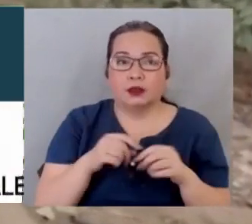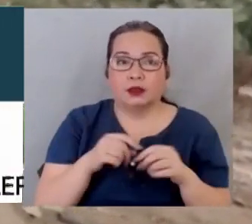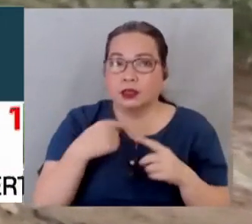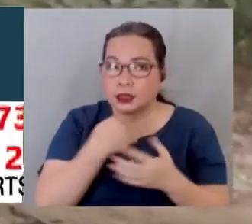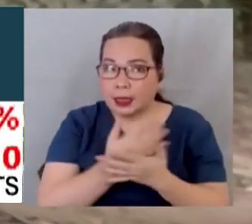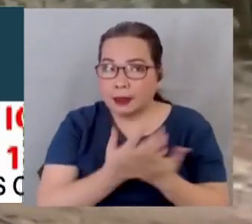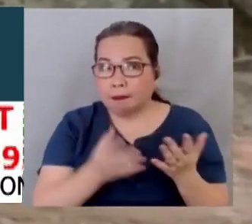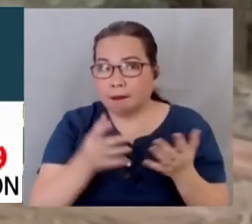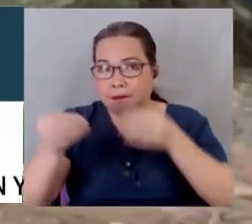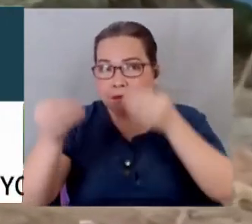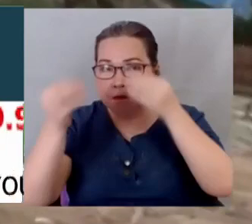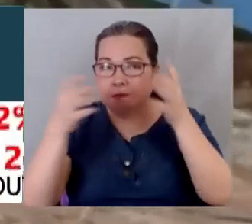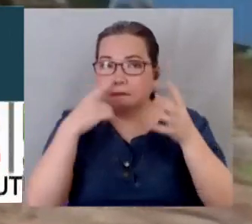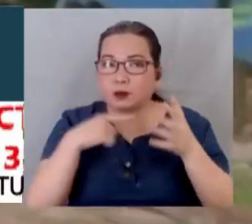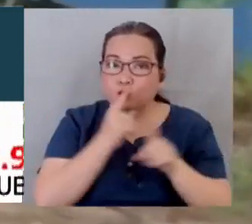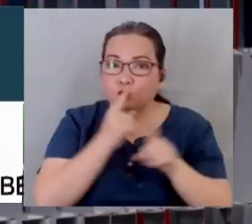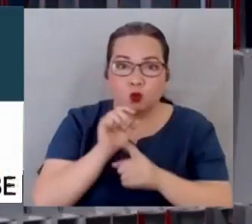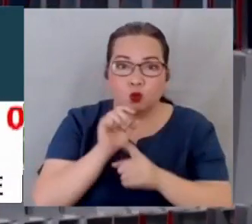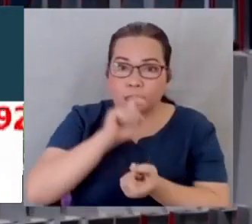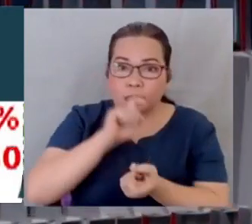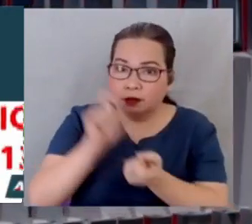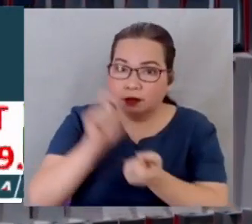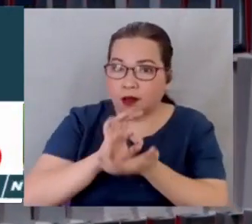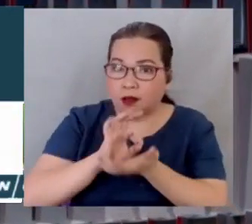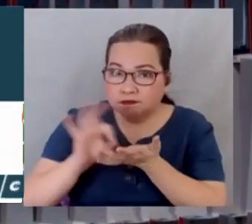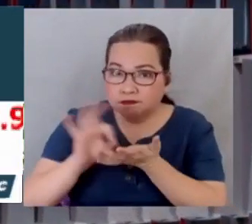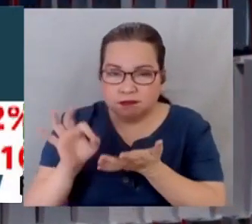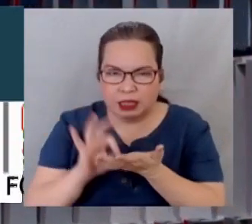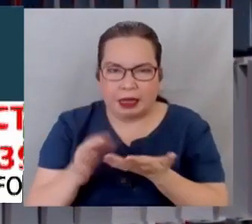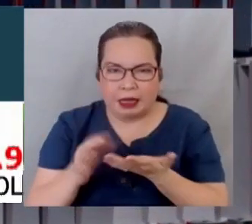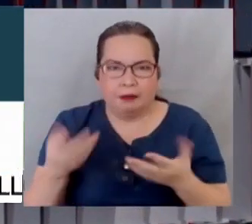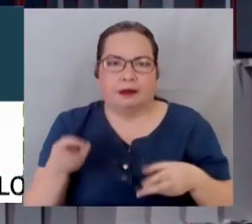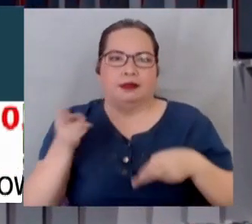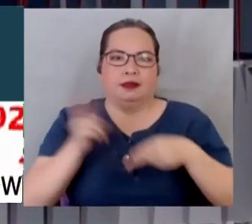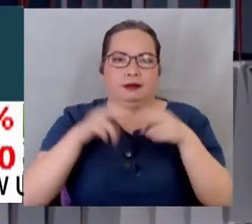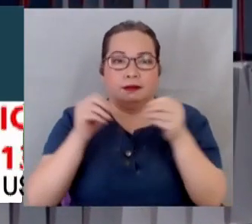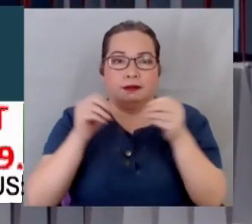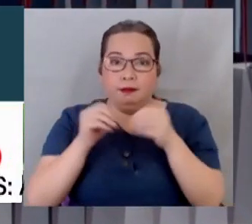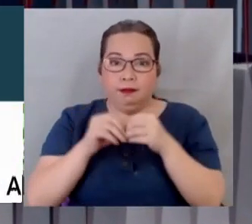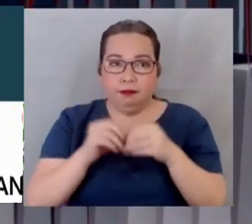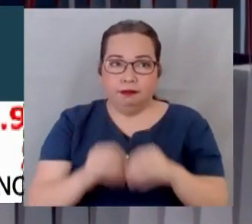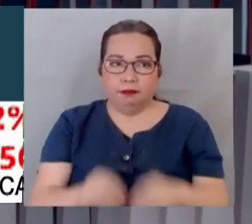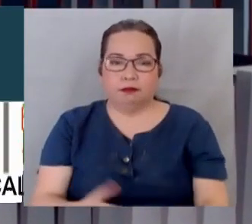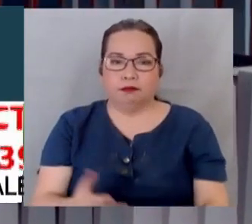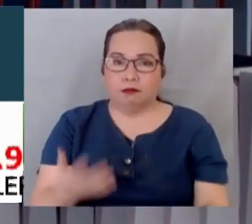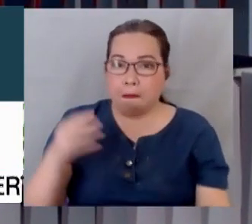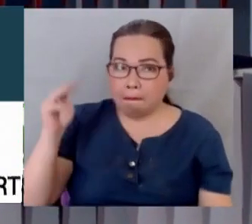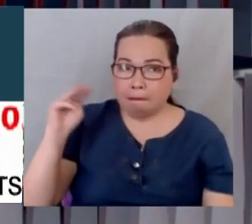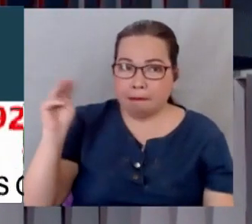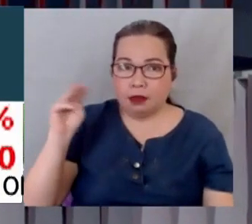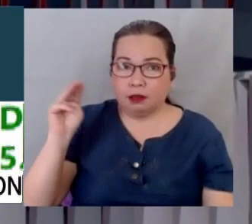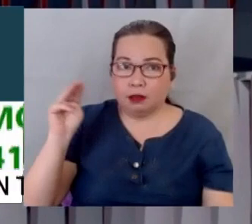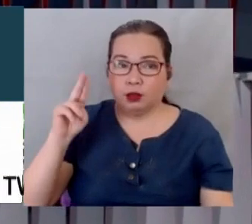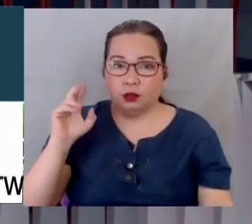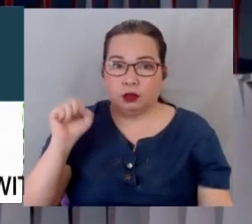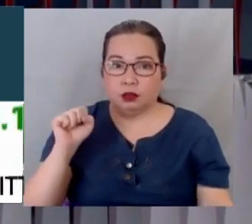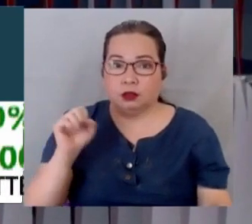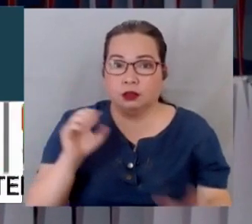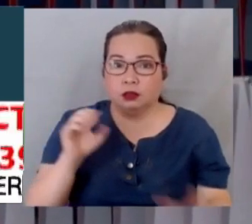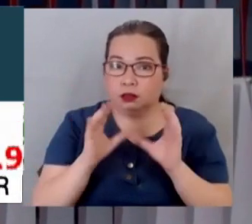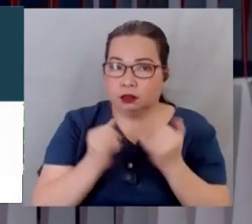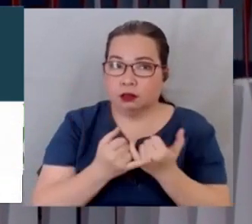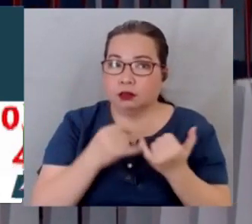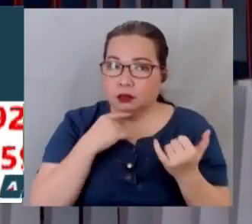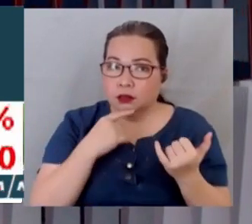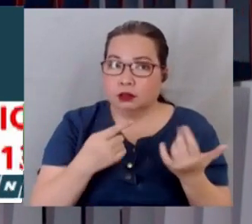actual figures could be far higher. On Monday, U.S. company Eli Lilly & Co. said it signed licensing